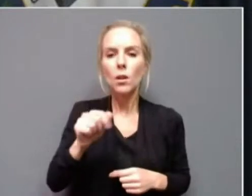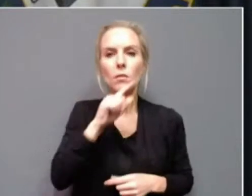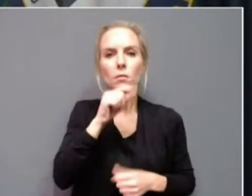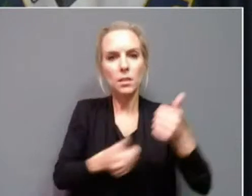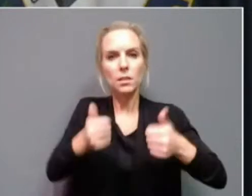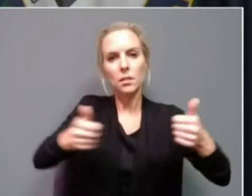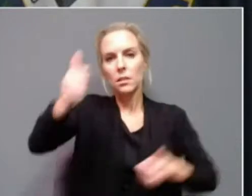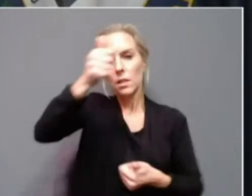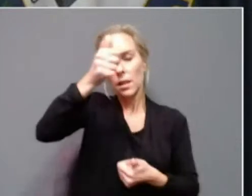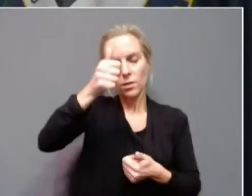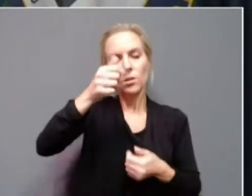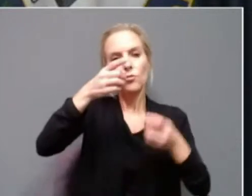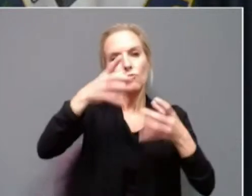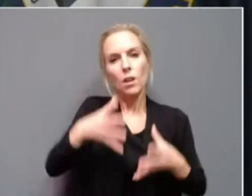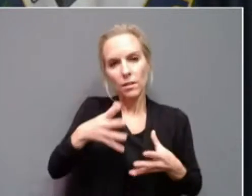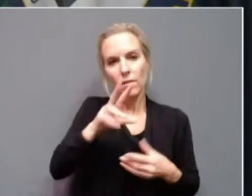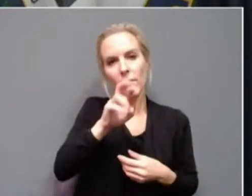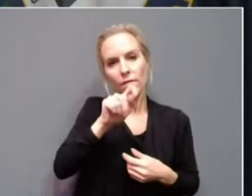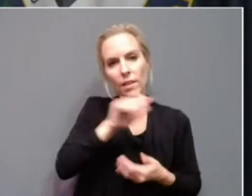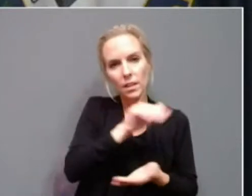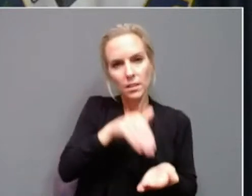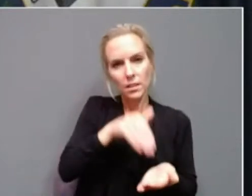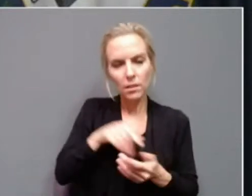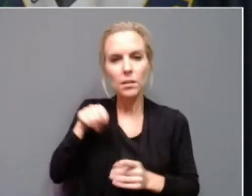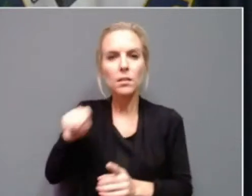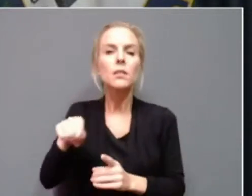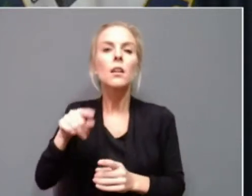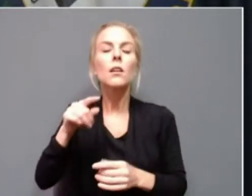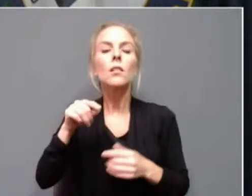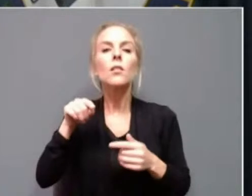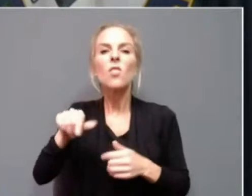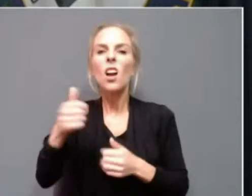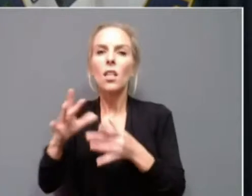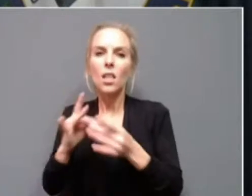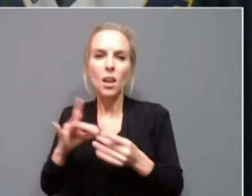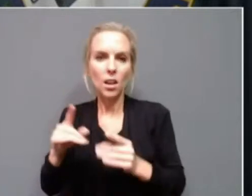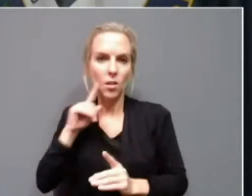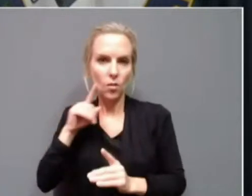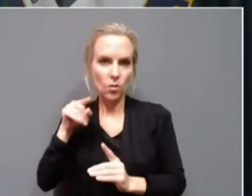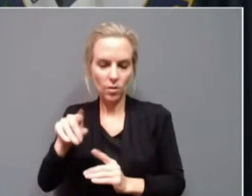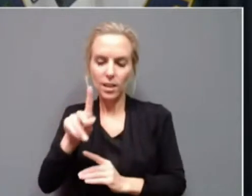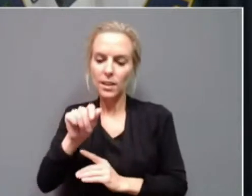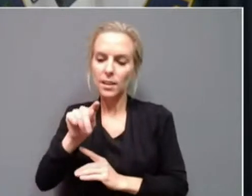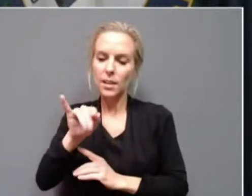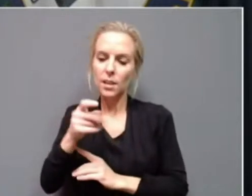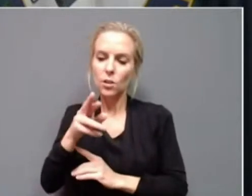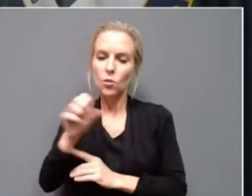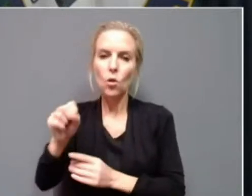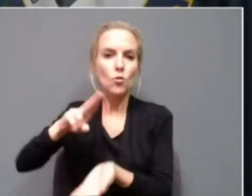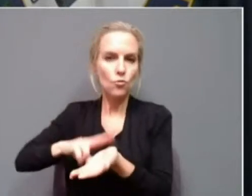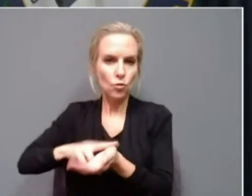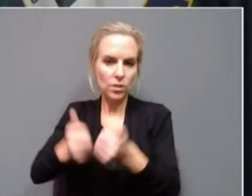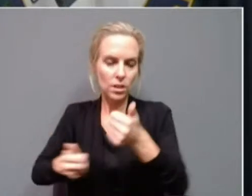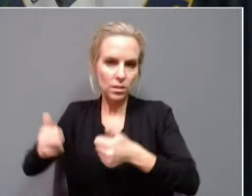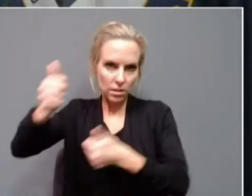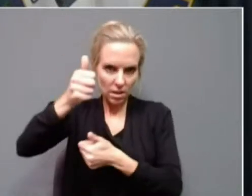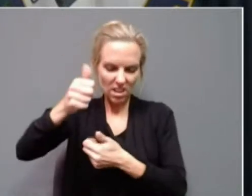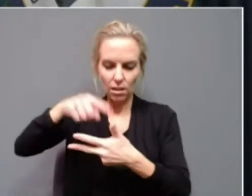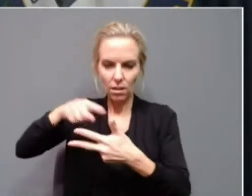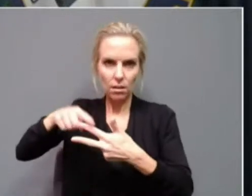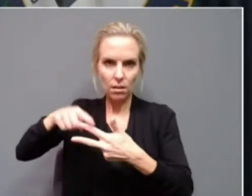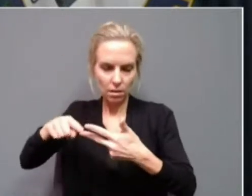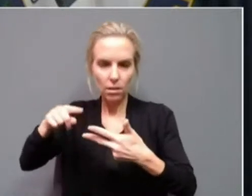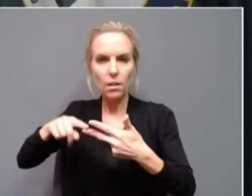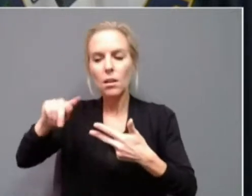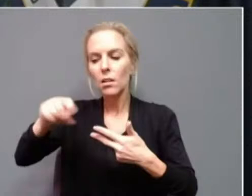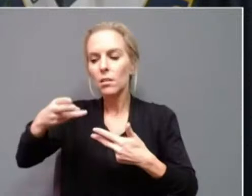have Joni Gosser, Administrator at Thompson Hood Veteran Center. And we have Katie Gross, Nurse Executive at Thompson Hood Veteran